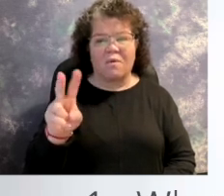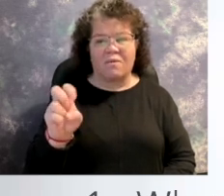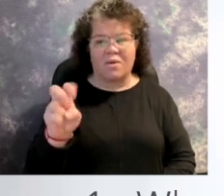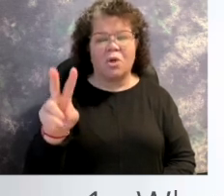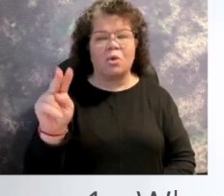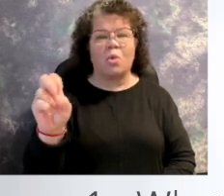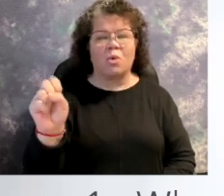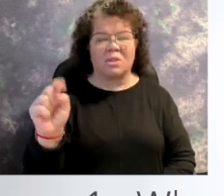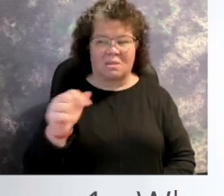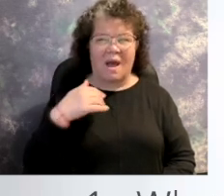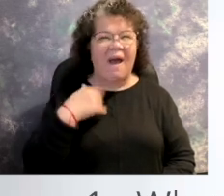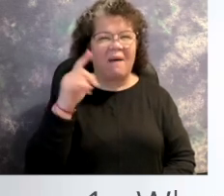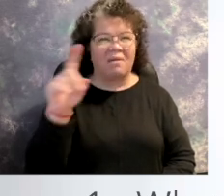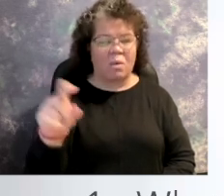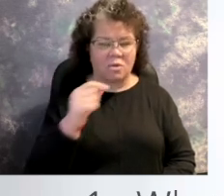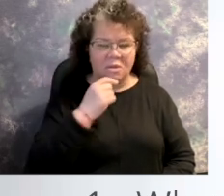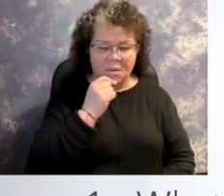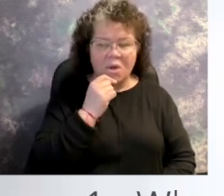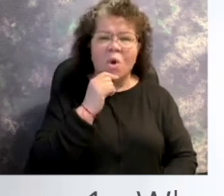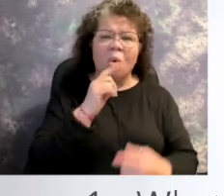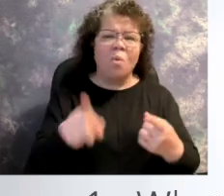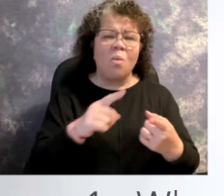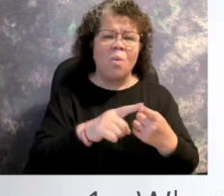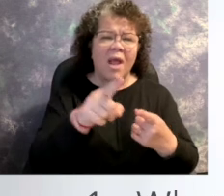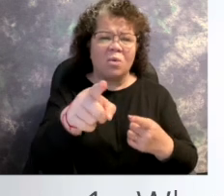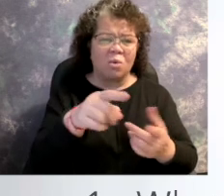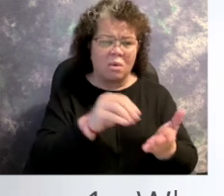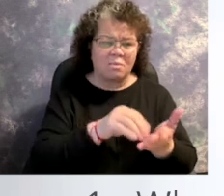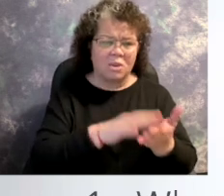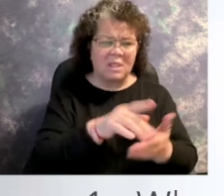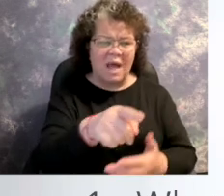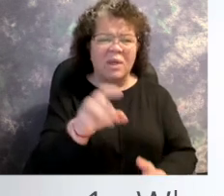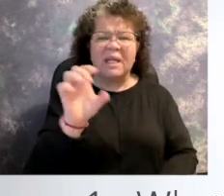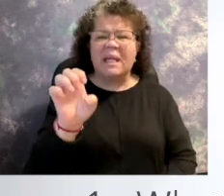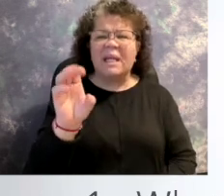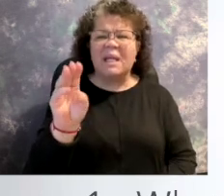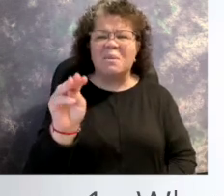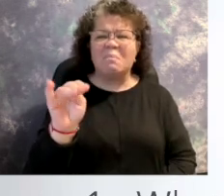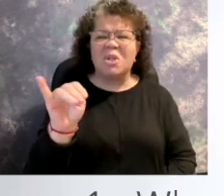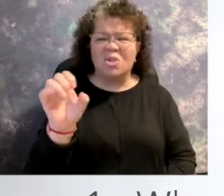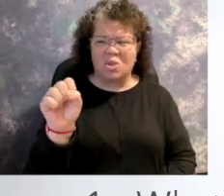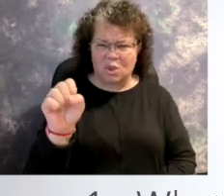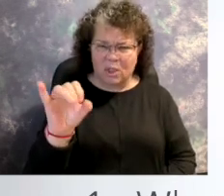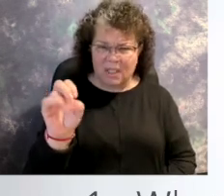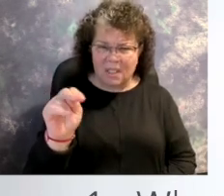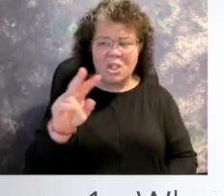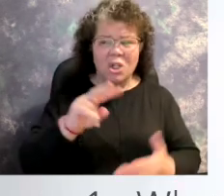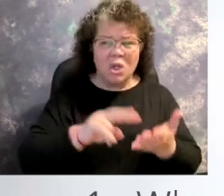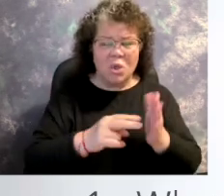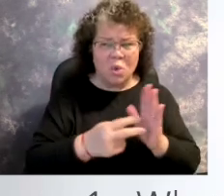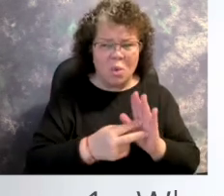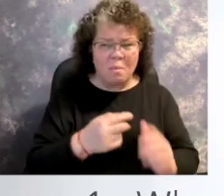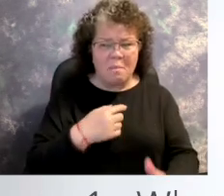some question. When you writing here emissions, you mean only GHG